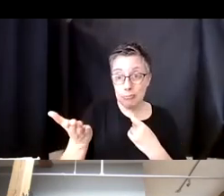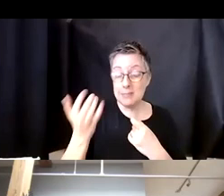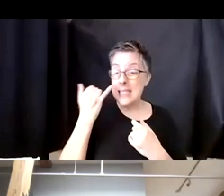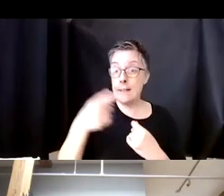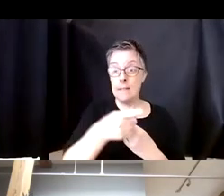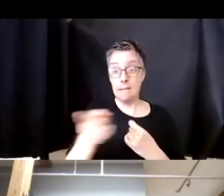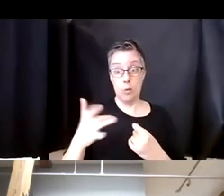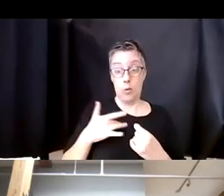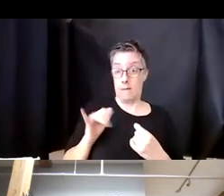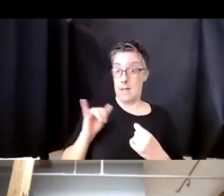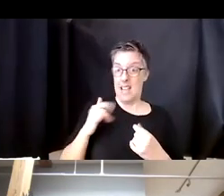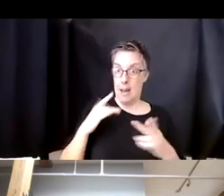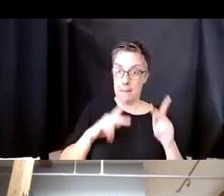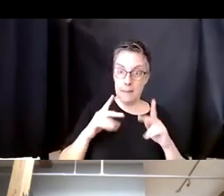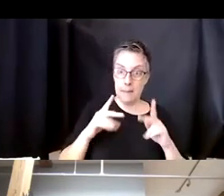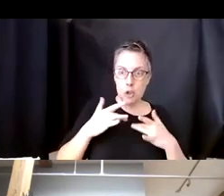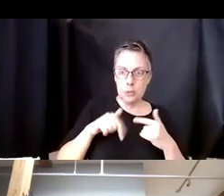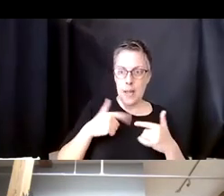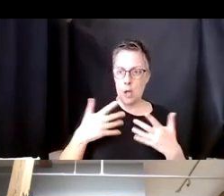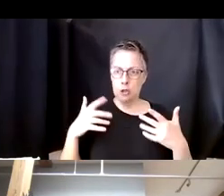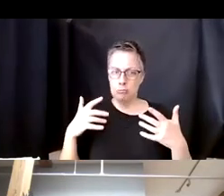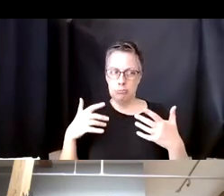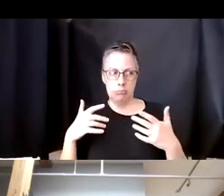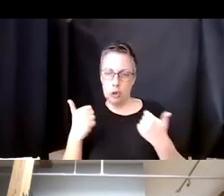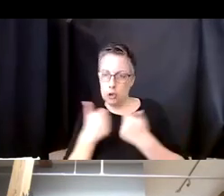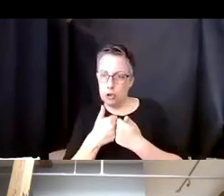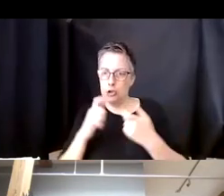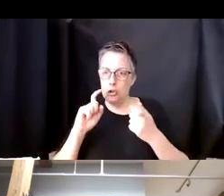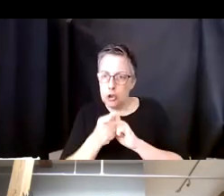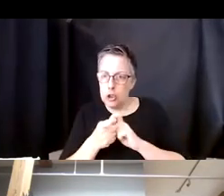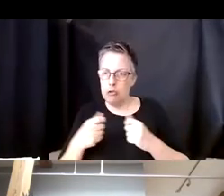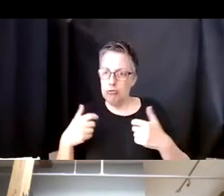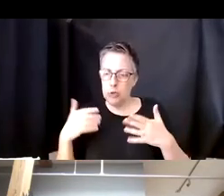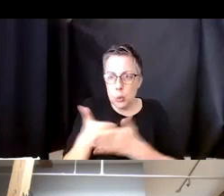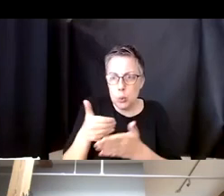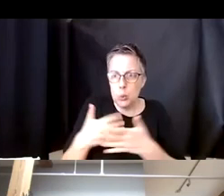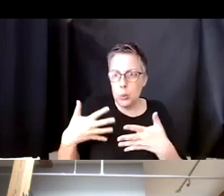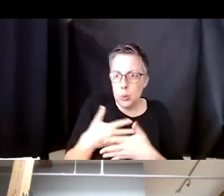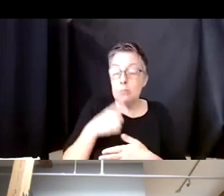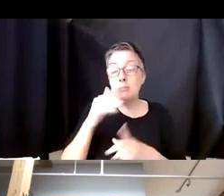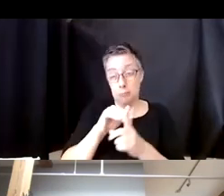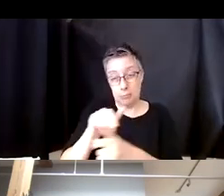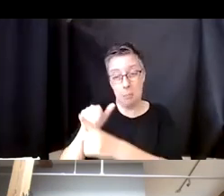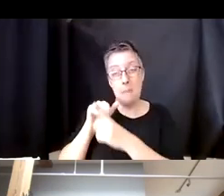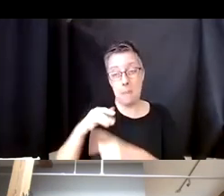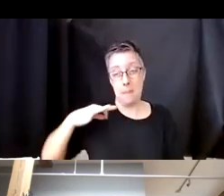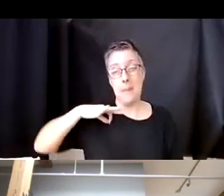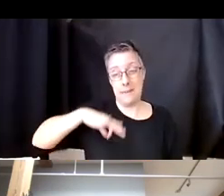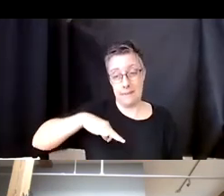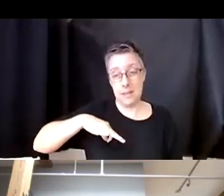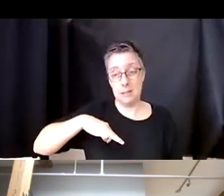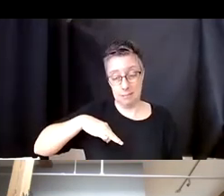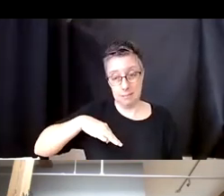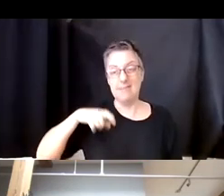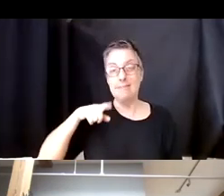may be concerned about changing or trying something new, remind them of the benefit that they